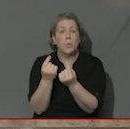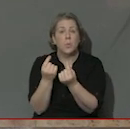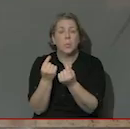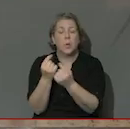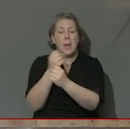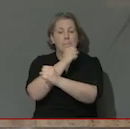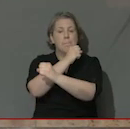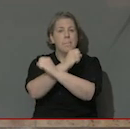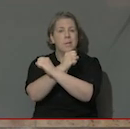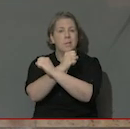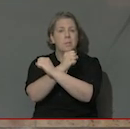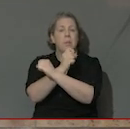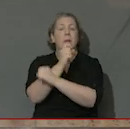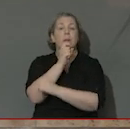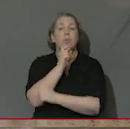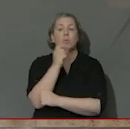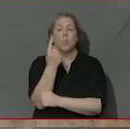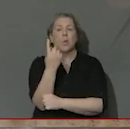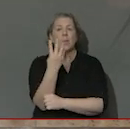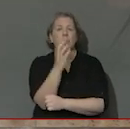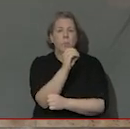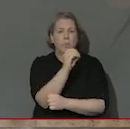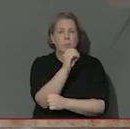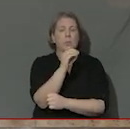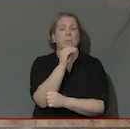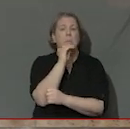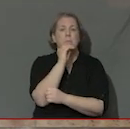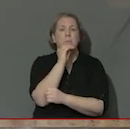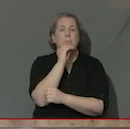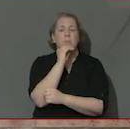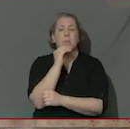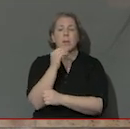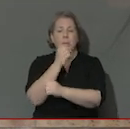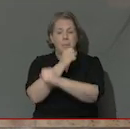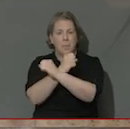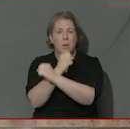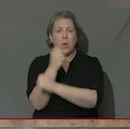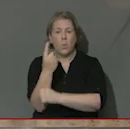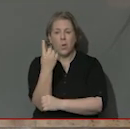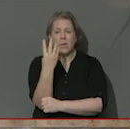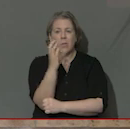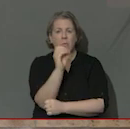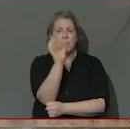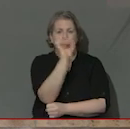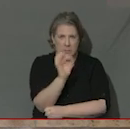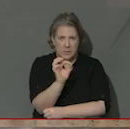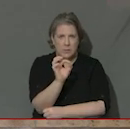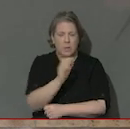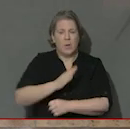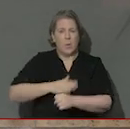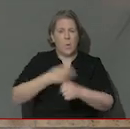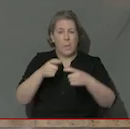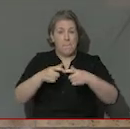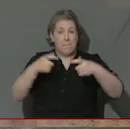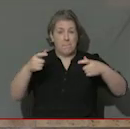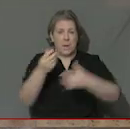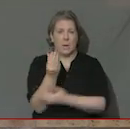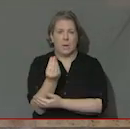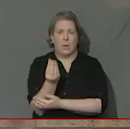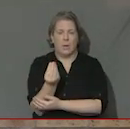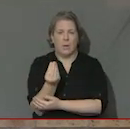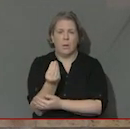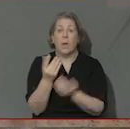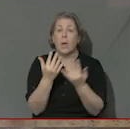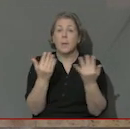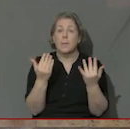140%. Remember, we want a bigger figure, so we multiply by 140%. And that gives you